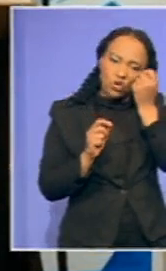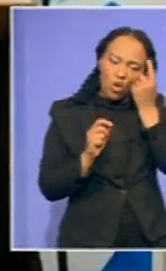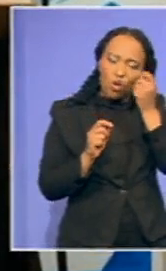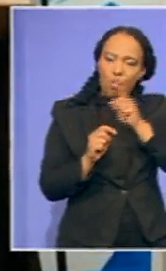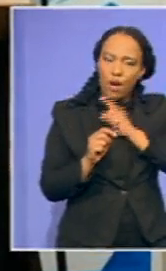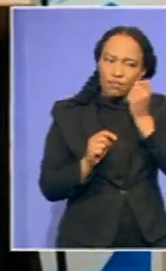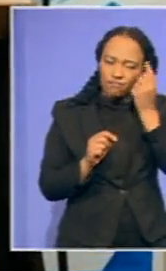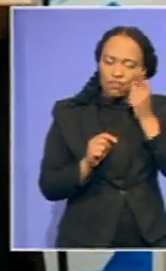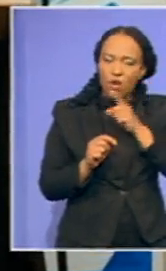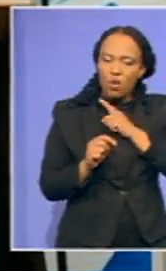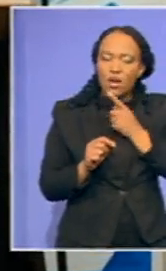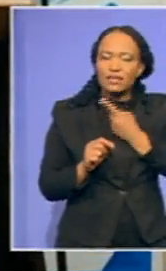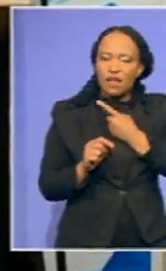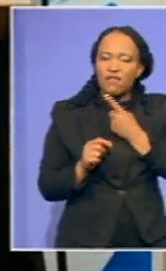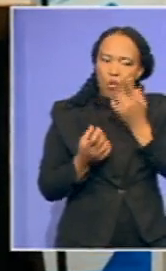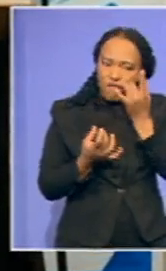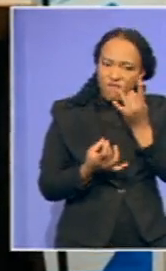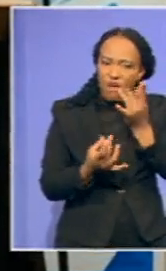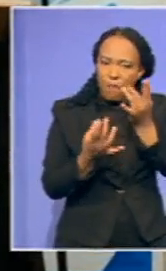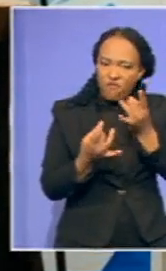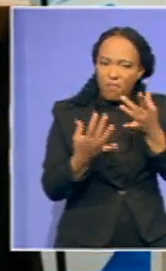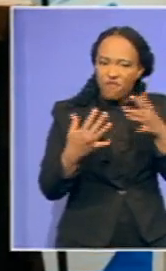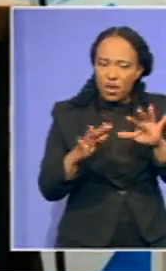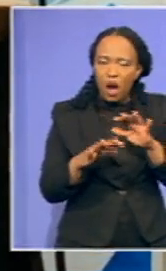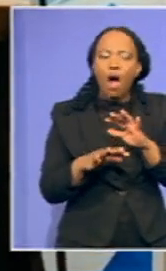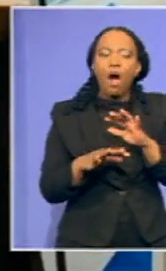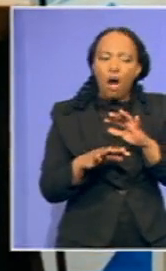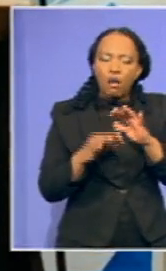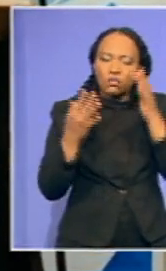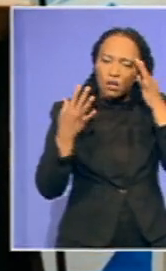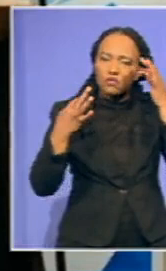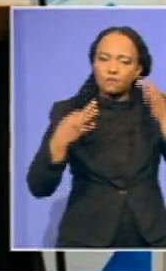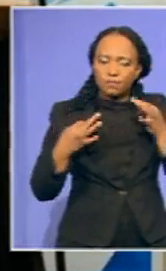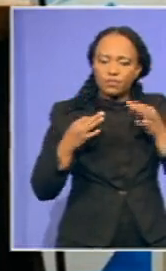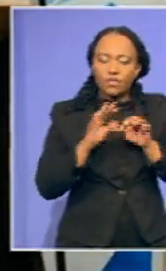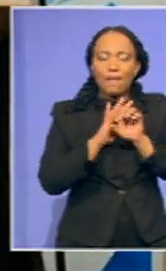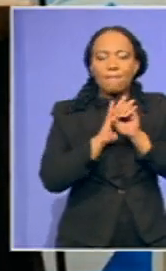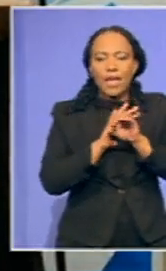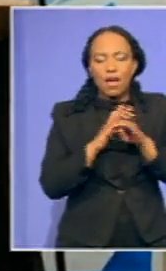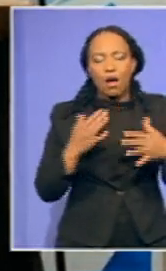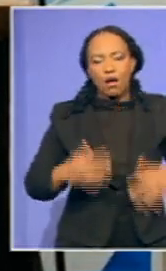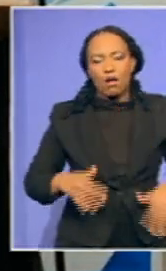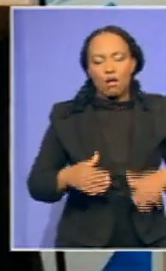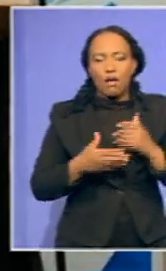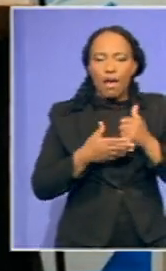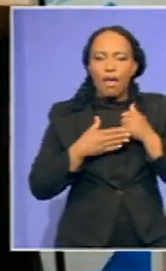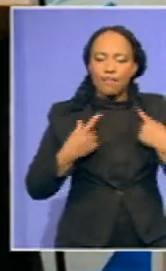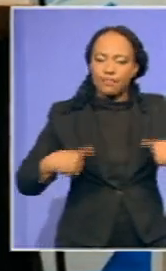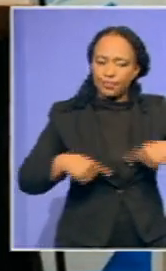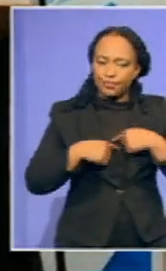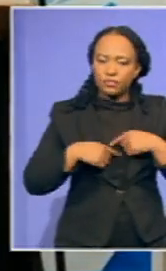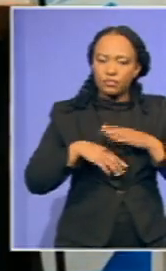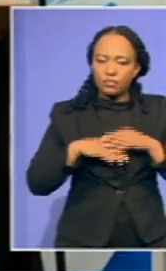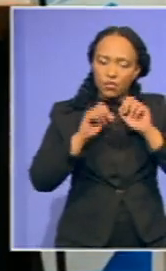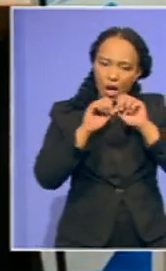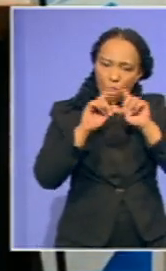form an opinion from an informed basis. And I would say the media has been largely instrumental in creating this awareness and